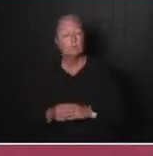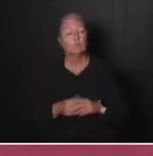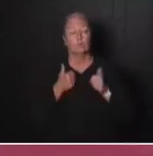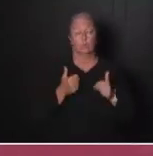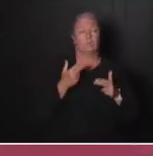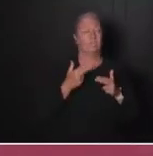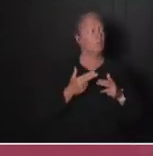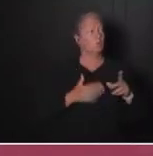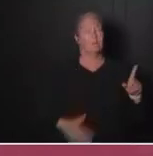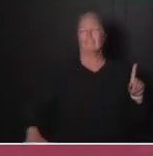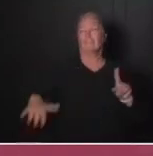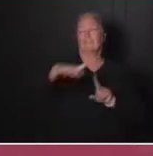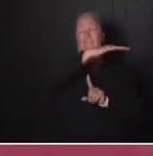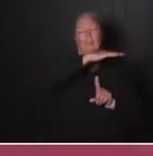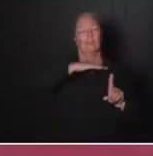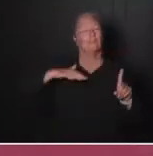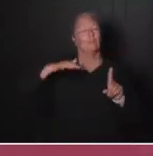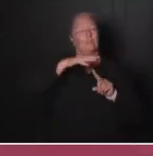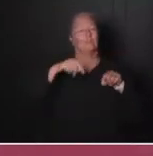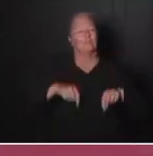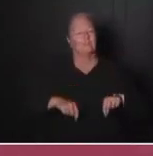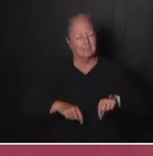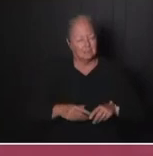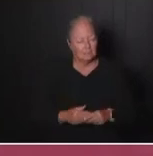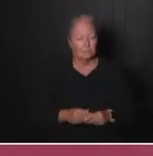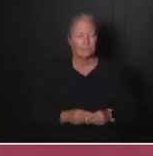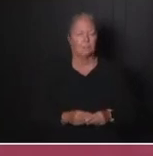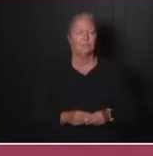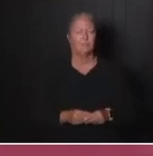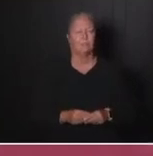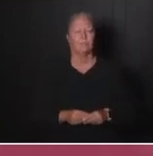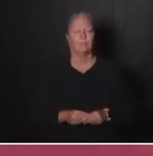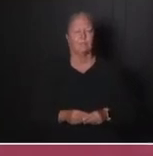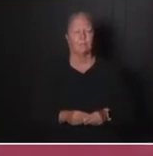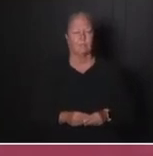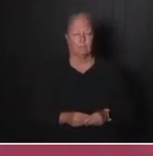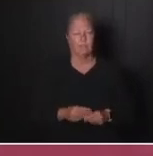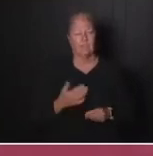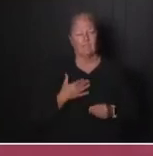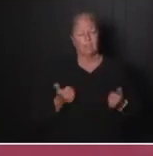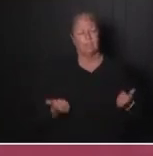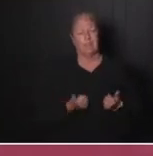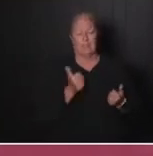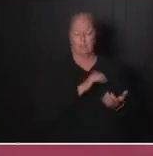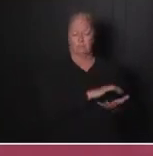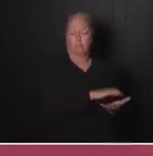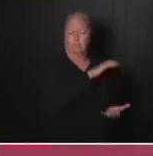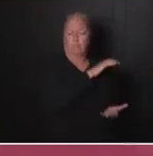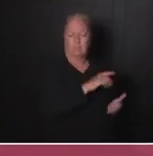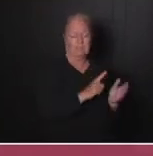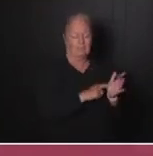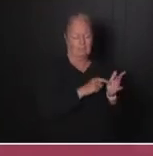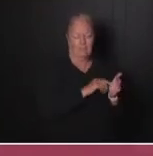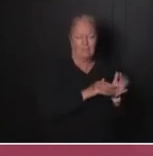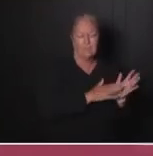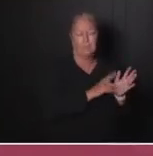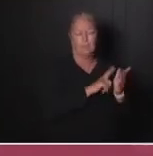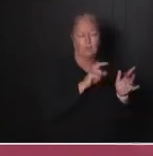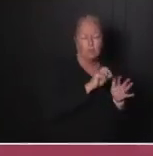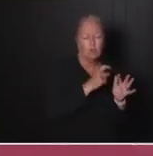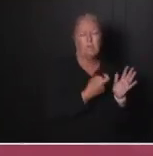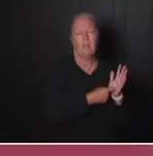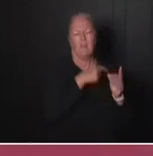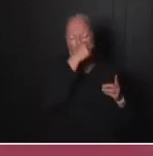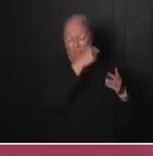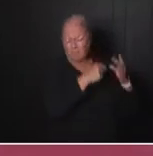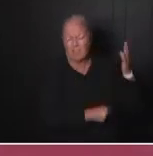our environment. We will take advantage of our abundant reserves of lithium, nickel, copper and other